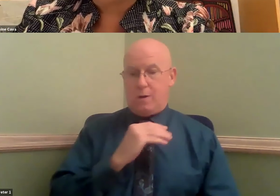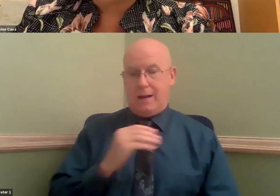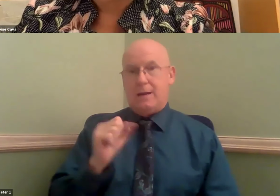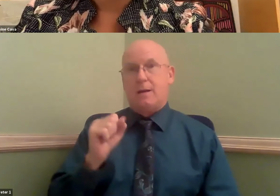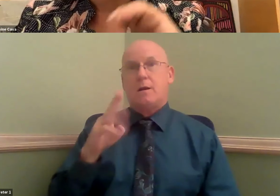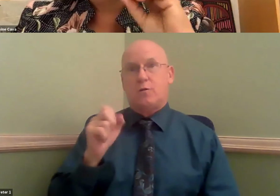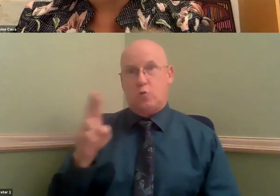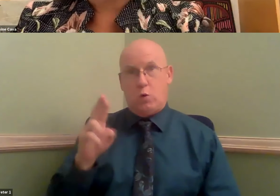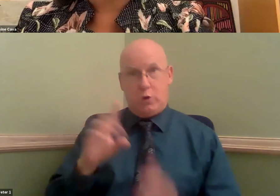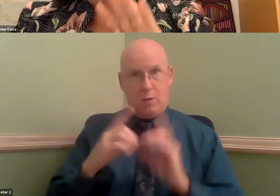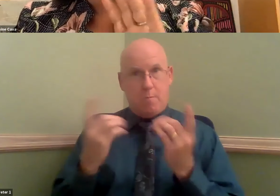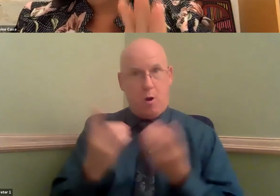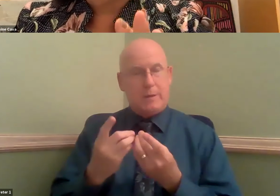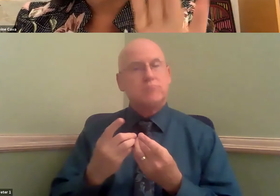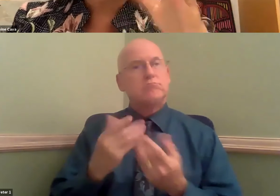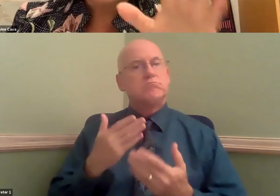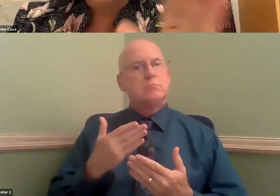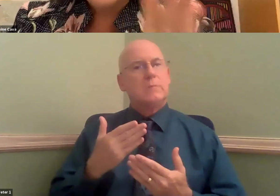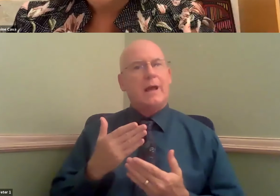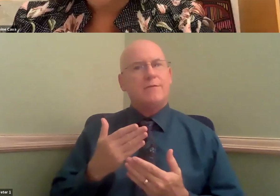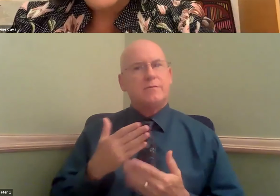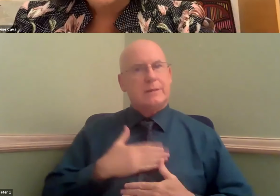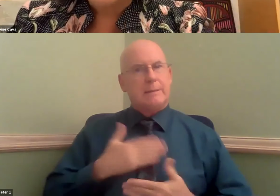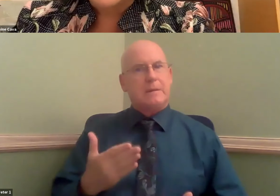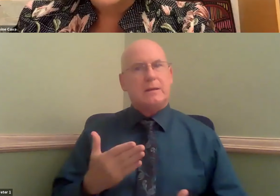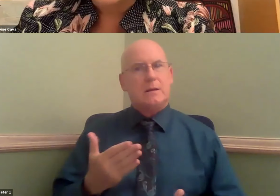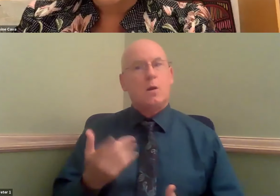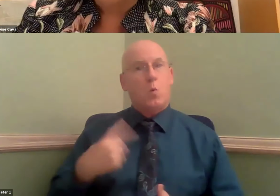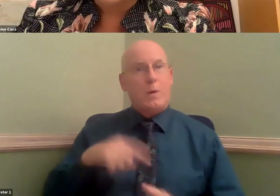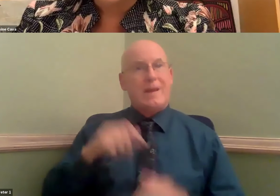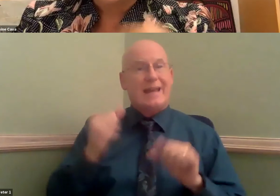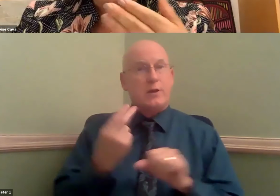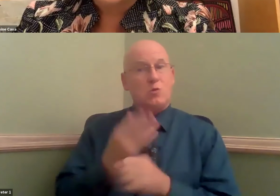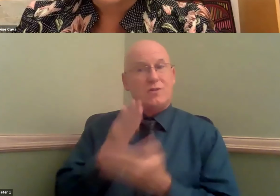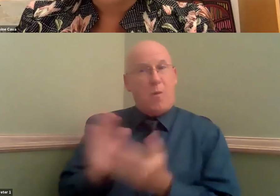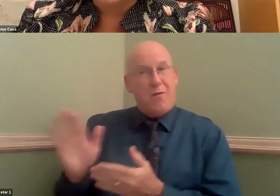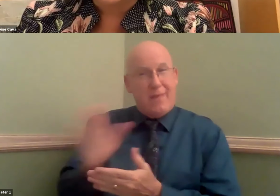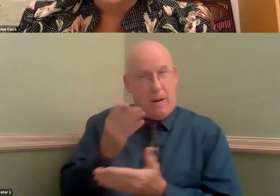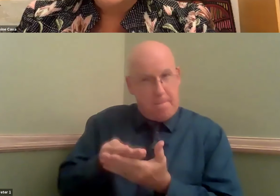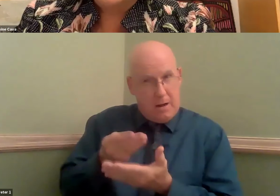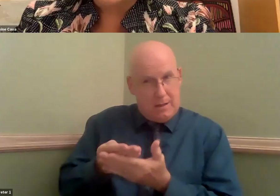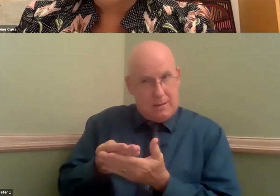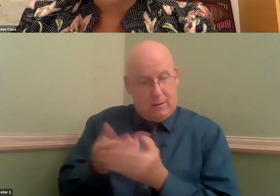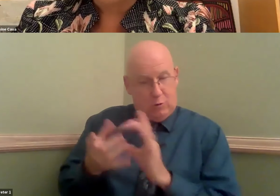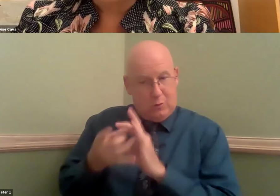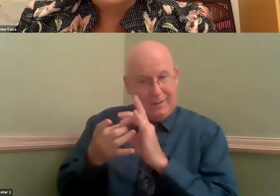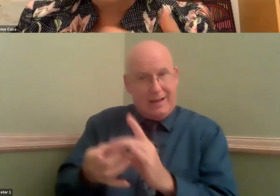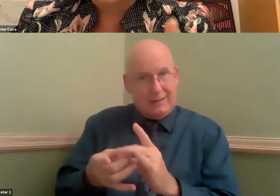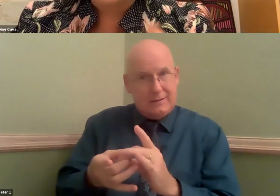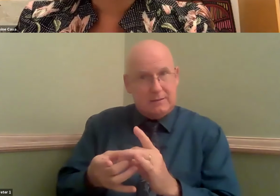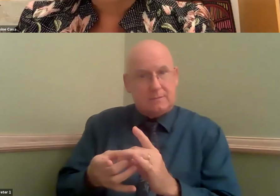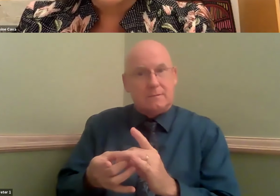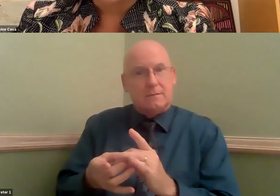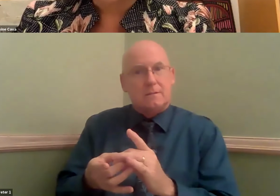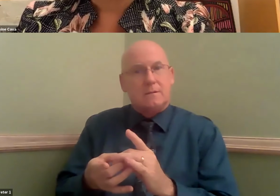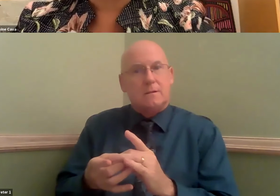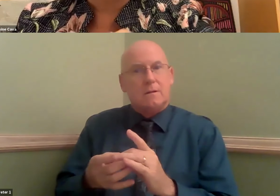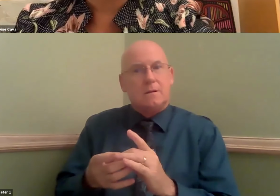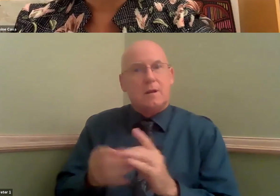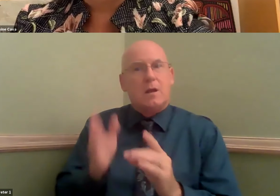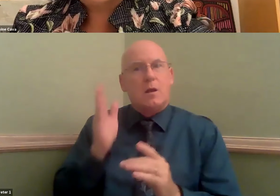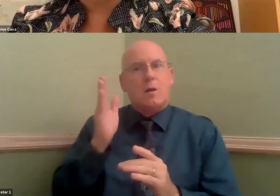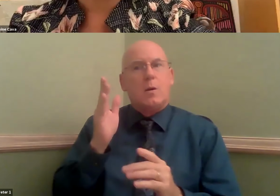use some of the future fund that they use to connect future for people in the future, that we're going to use